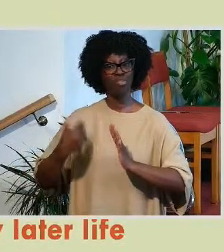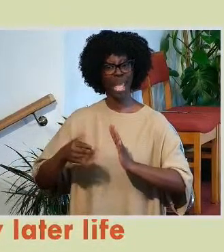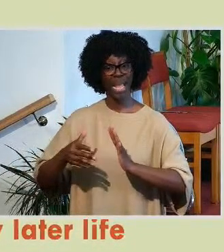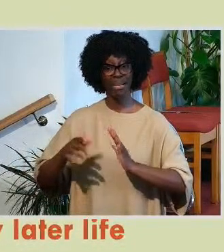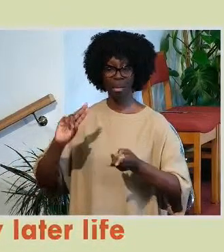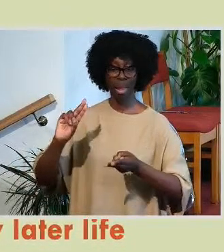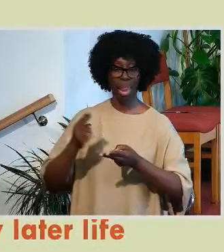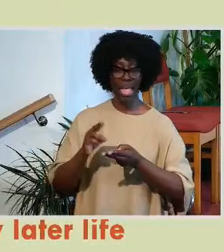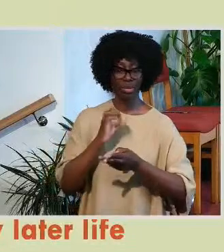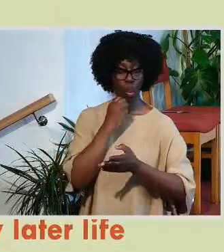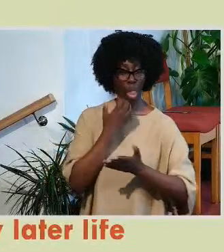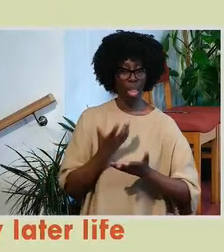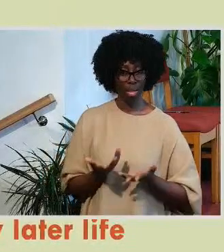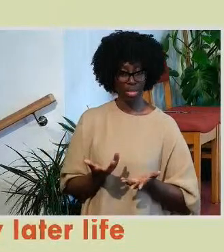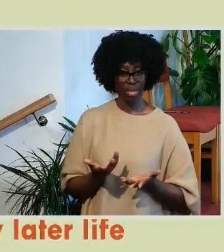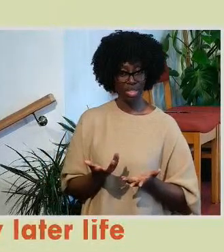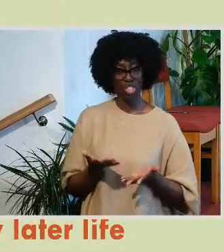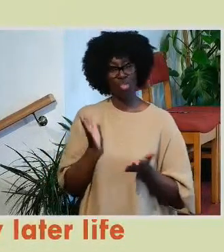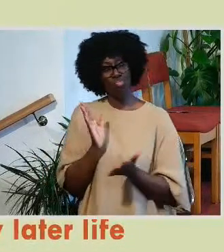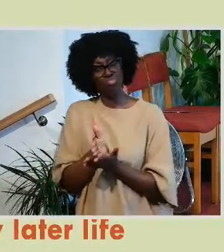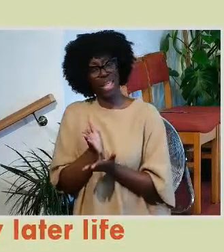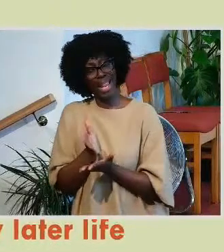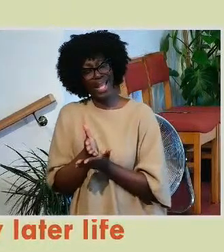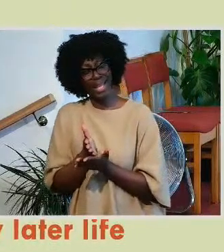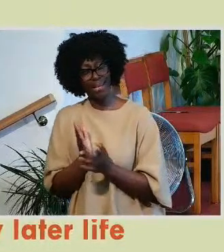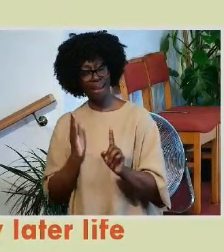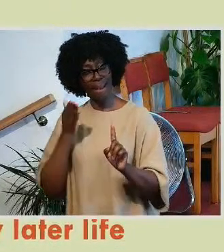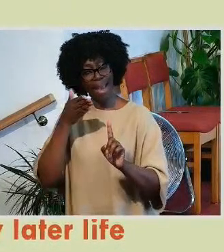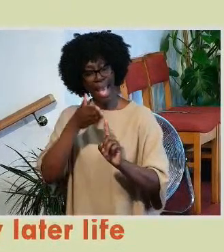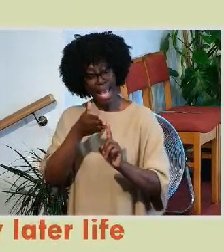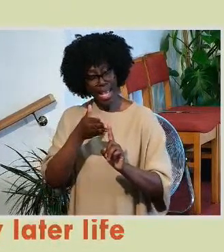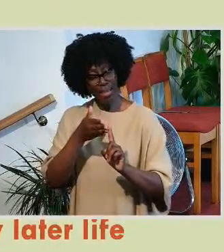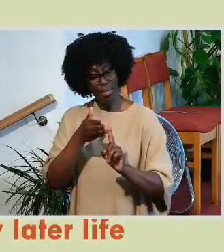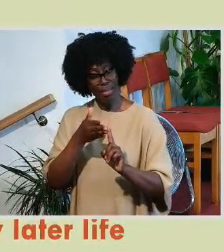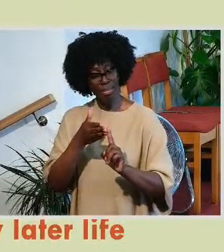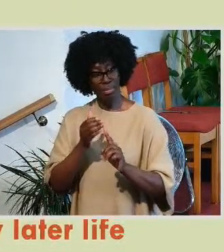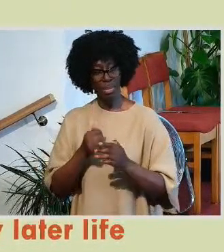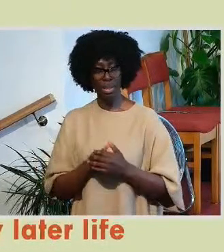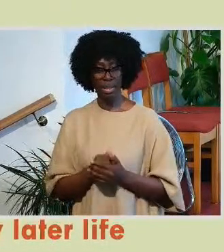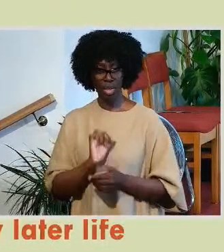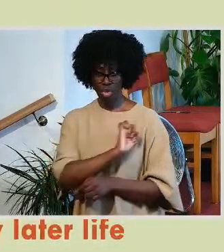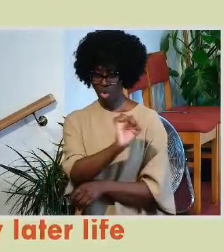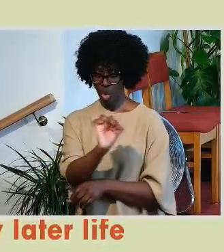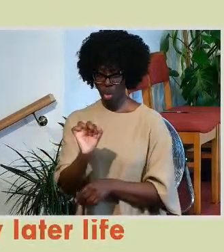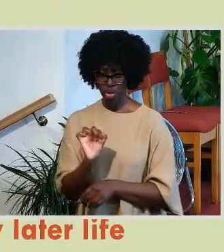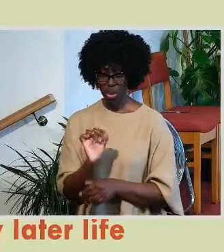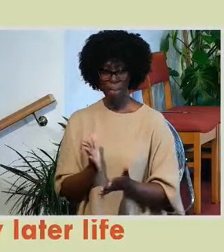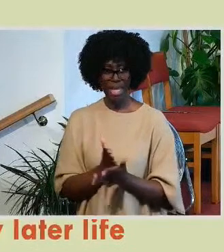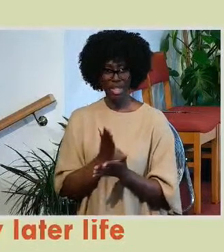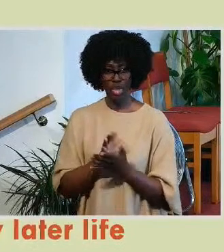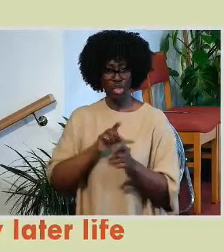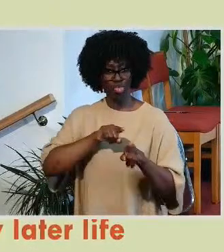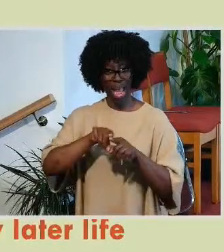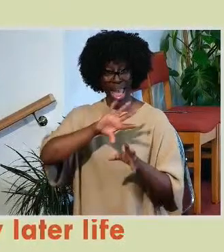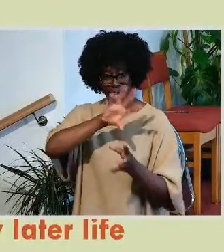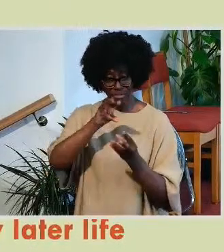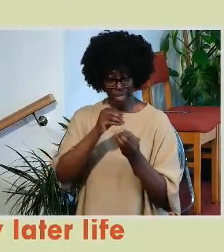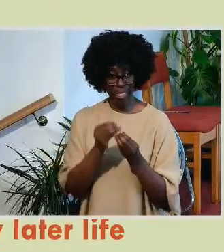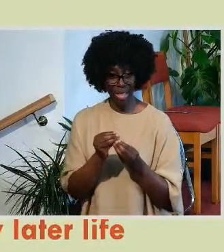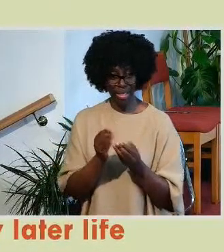up, but we should aim as much as possible to try and do all the things so that we can get the most